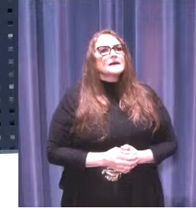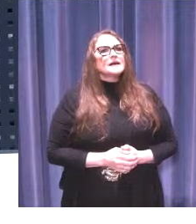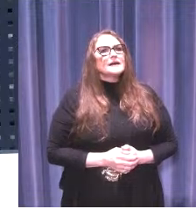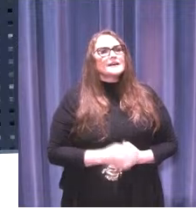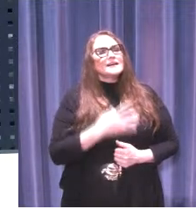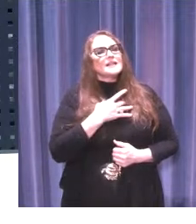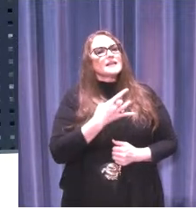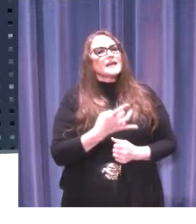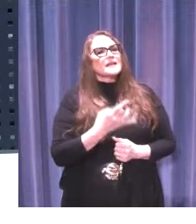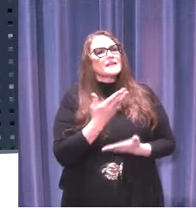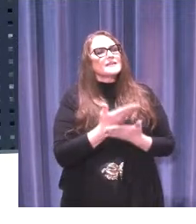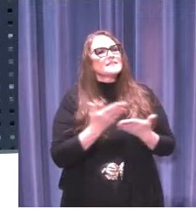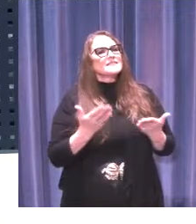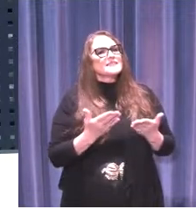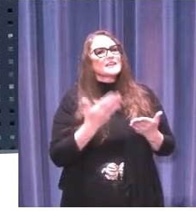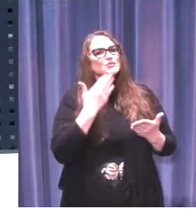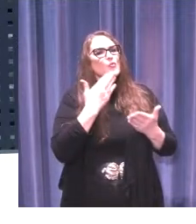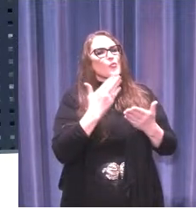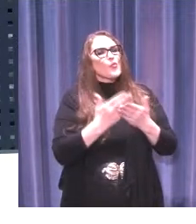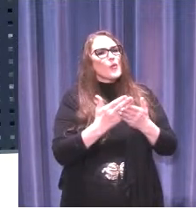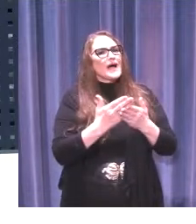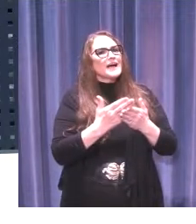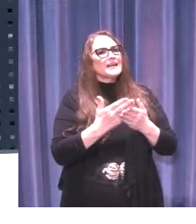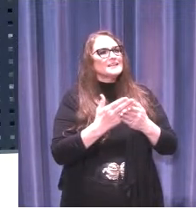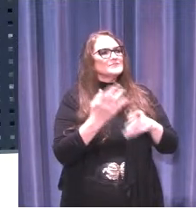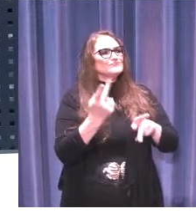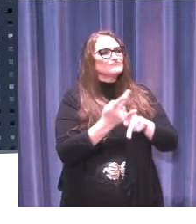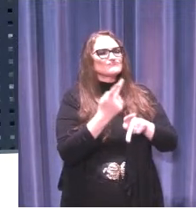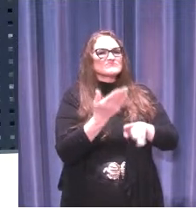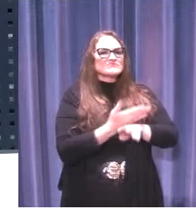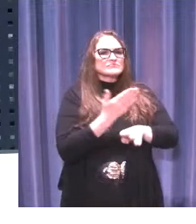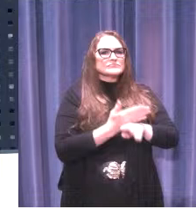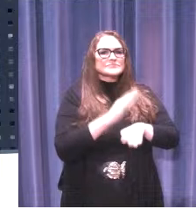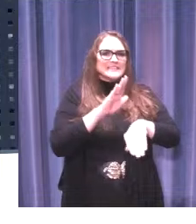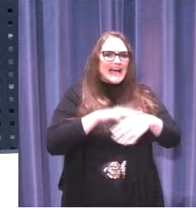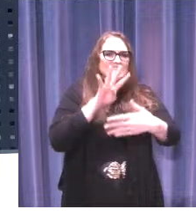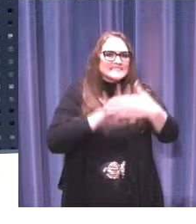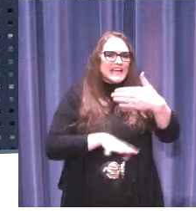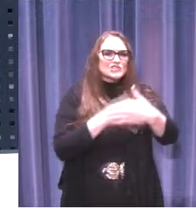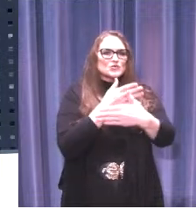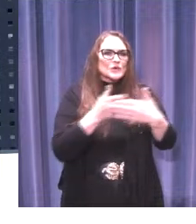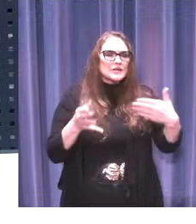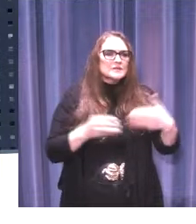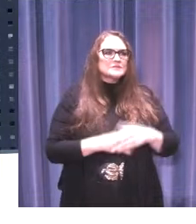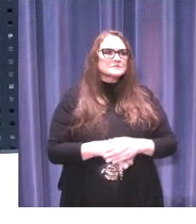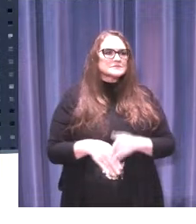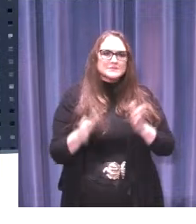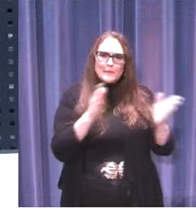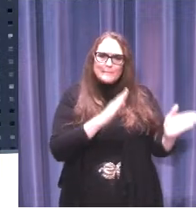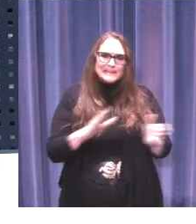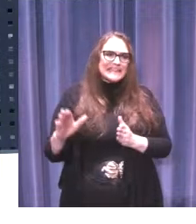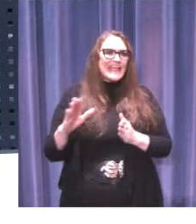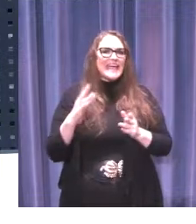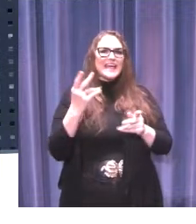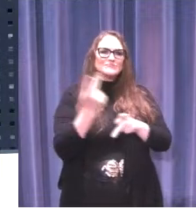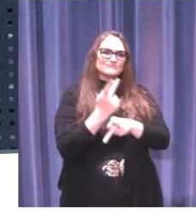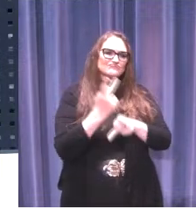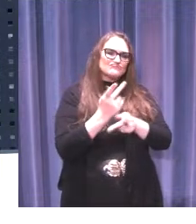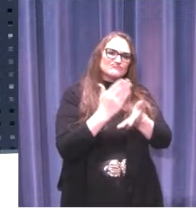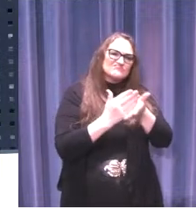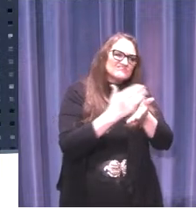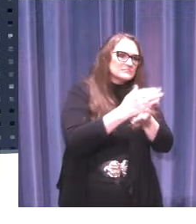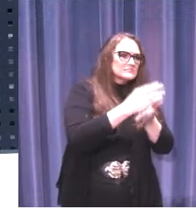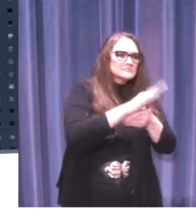I like things well maintained on a schedule, planned maintenance. I don't like to get